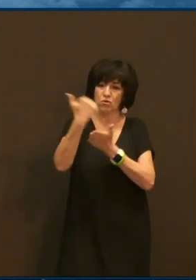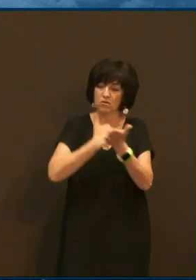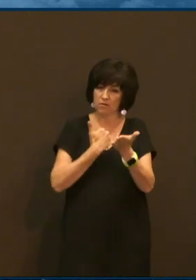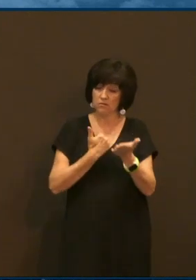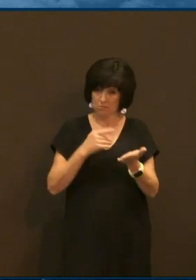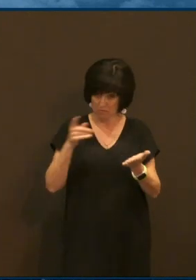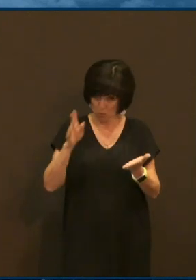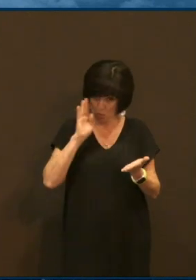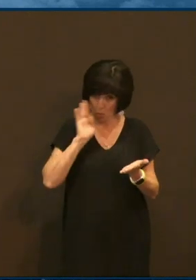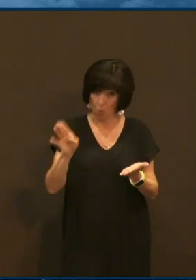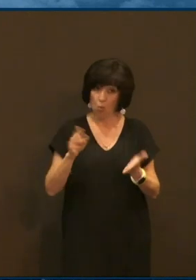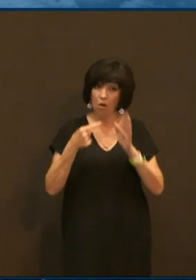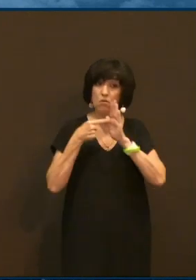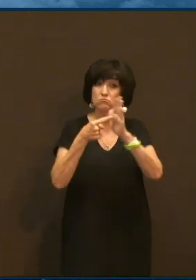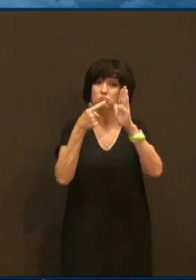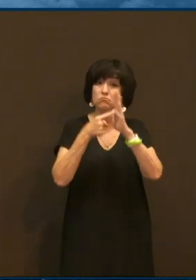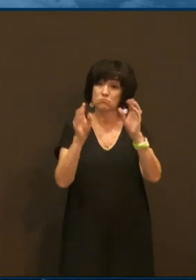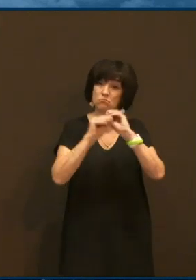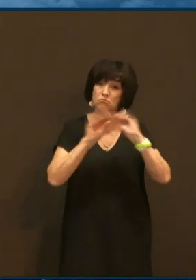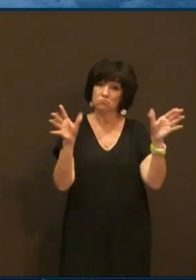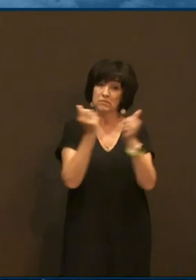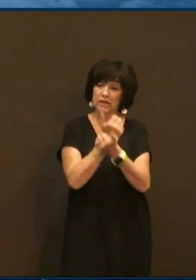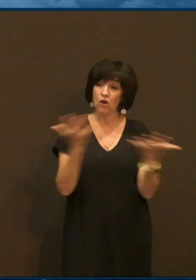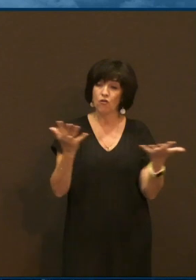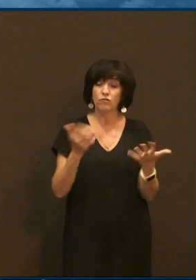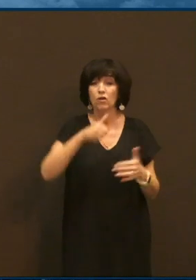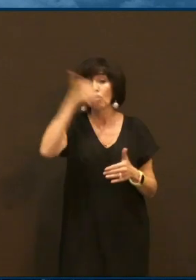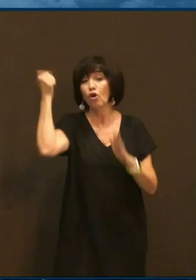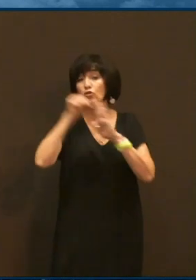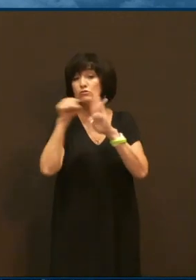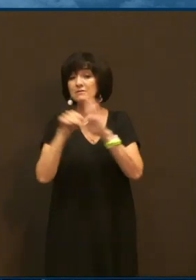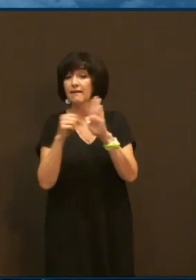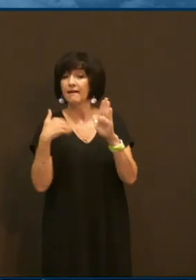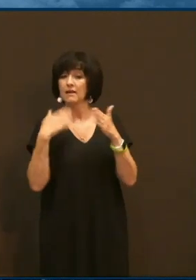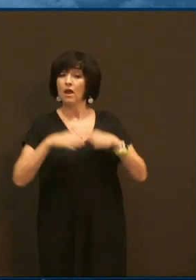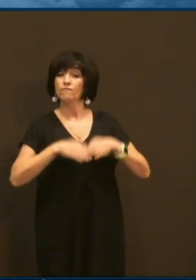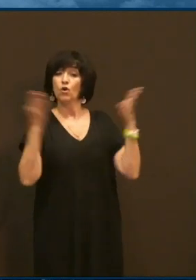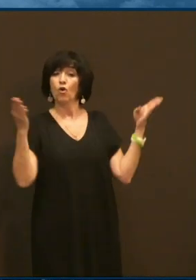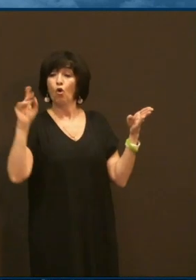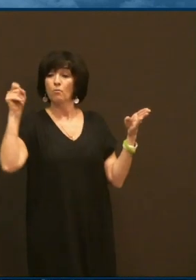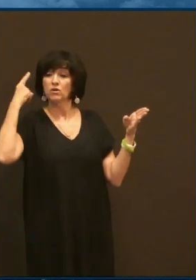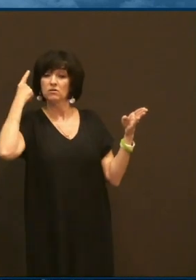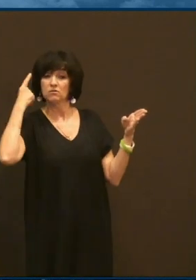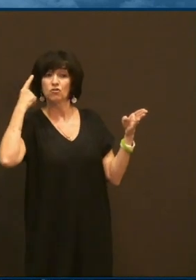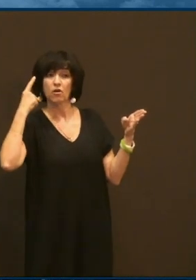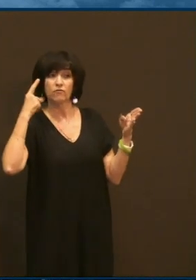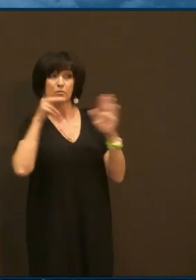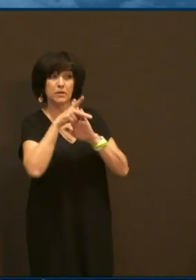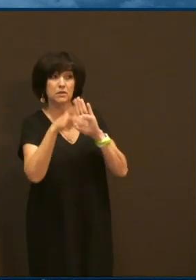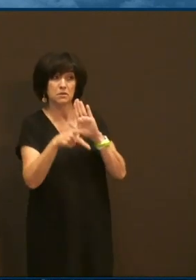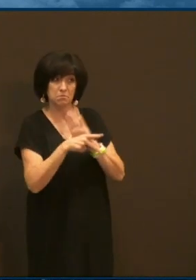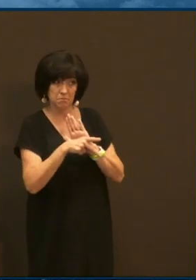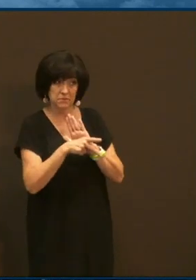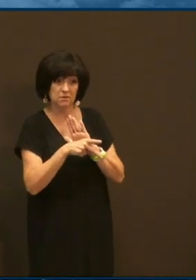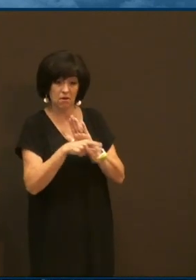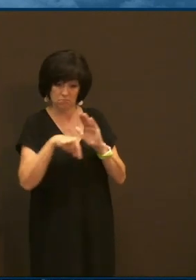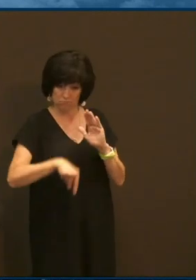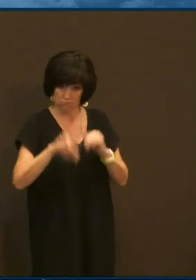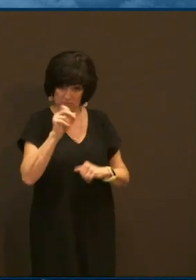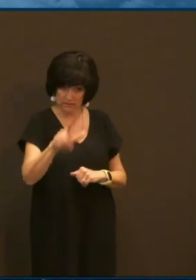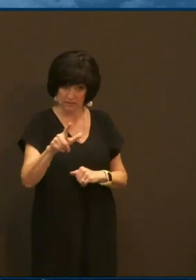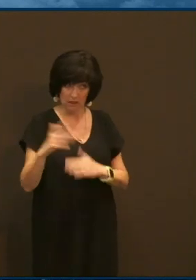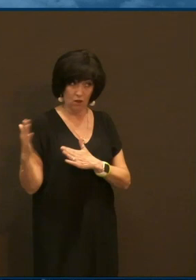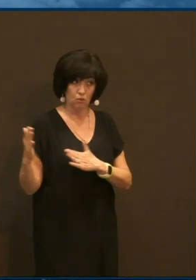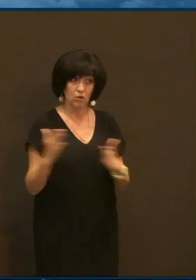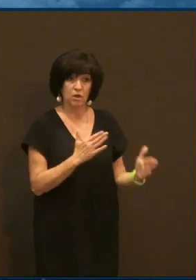go? Neighboring states and many others have open government policies that allow public review for information. Will Delaware make